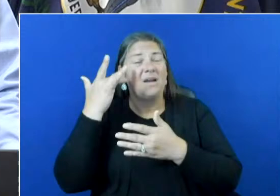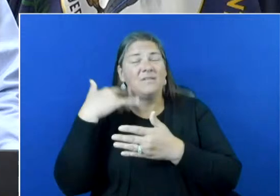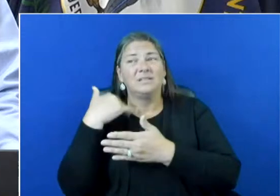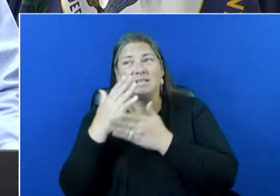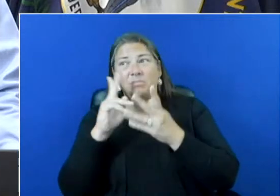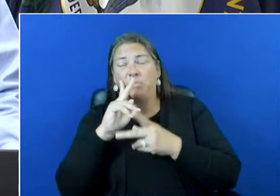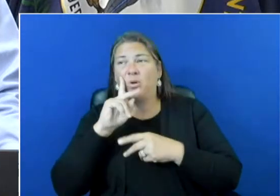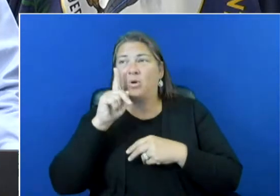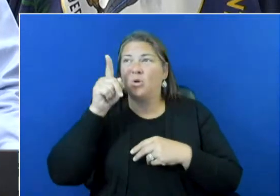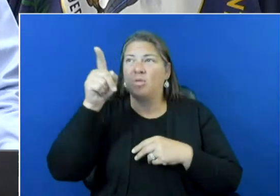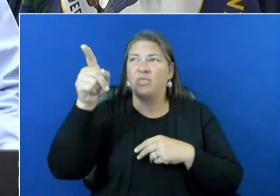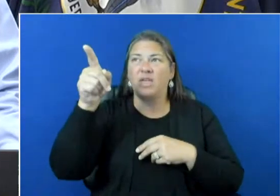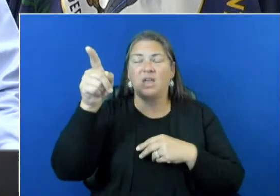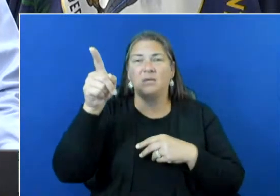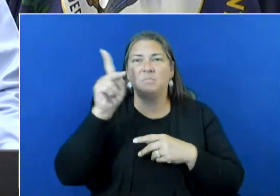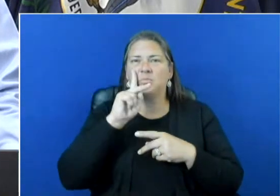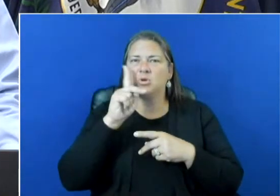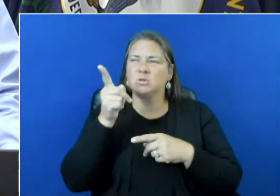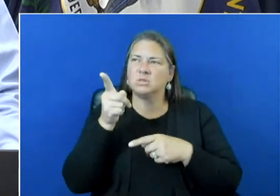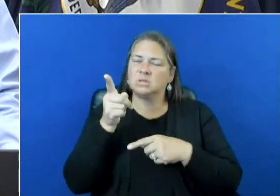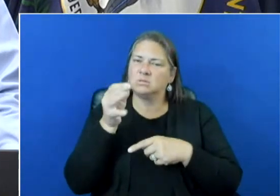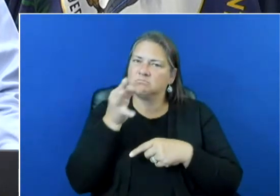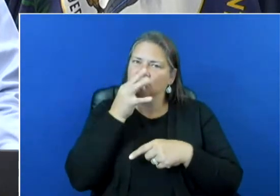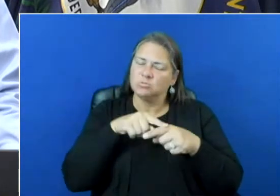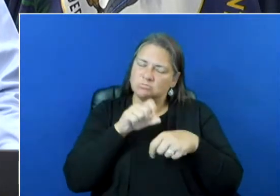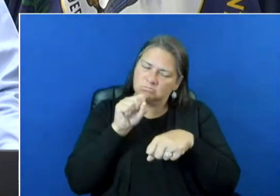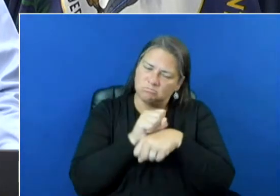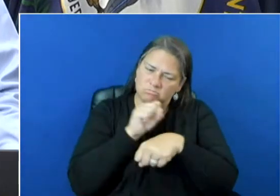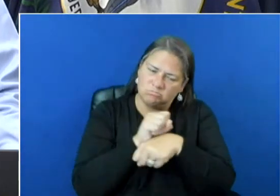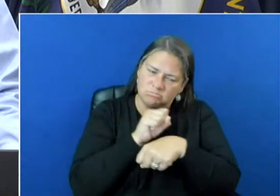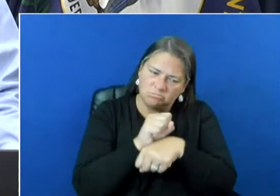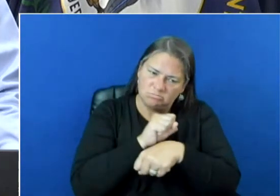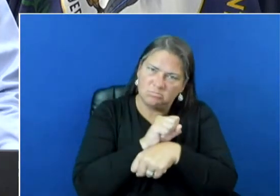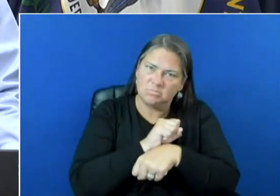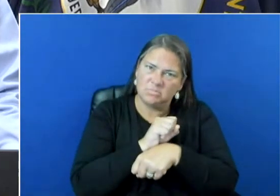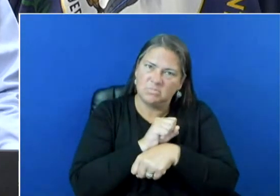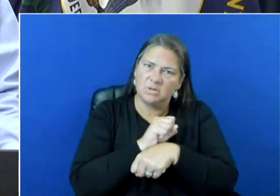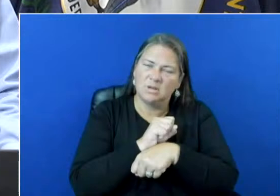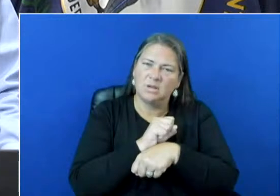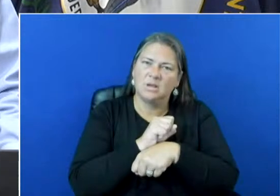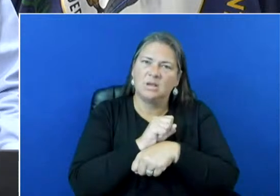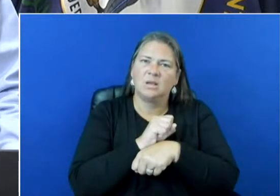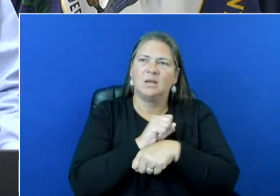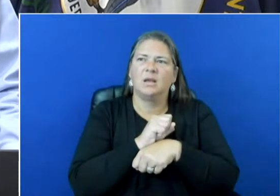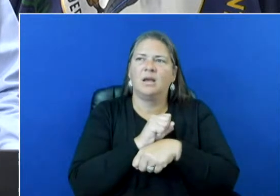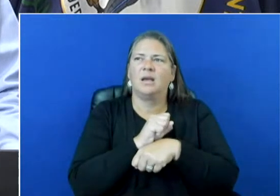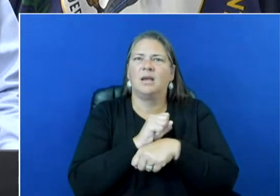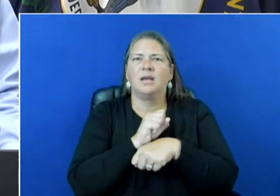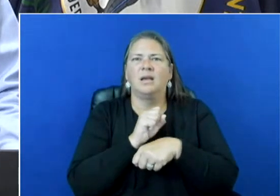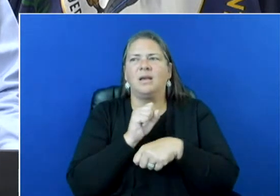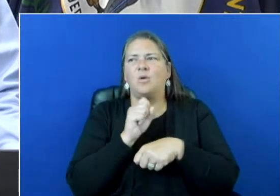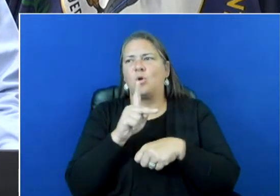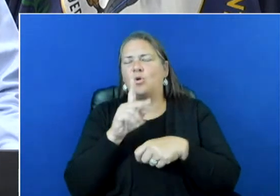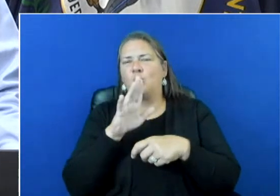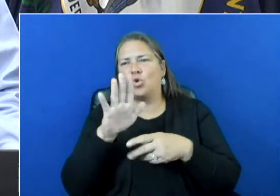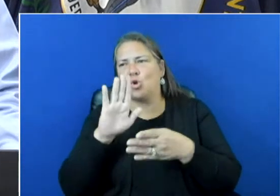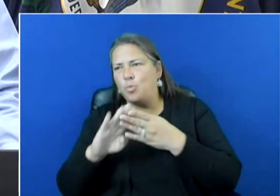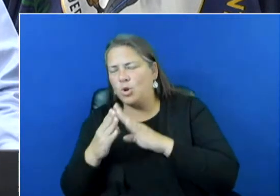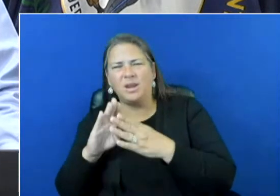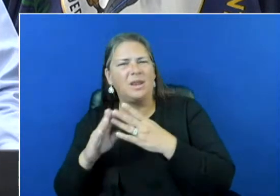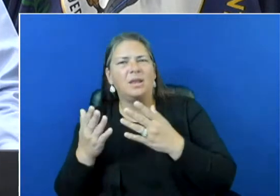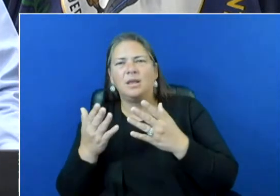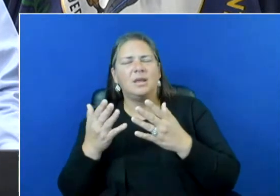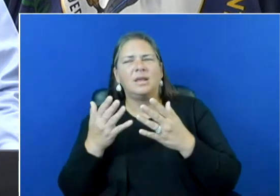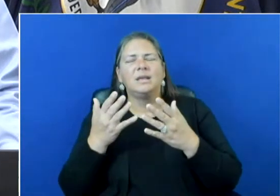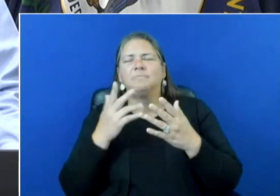dig in a little bit more when it's one person as opposed to folks in their communities. So whether you are a business owner, whether